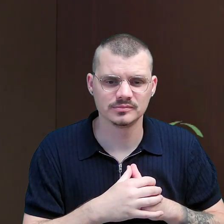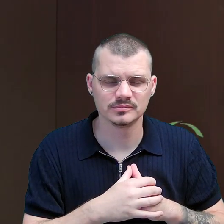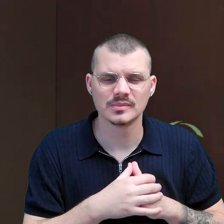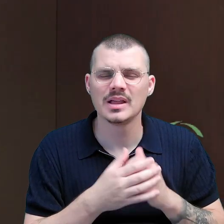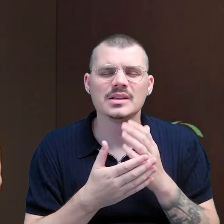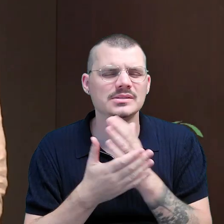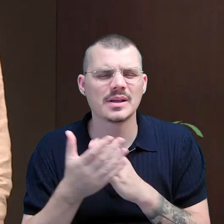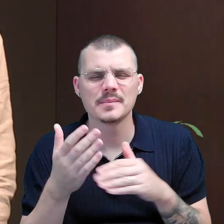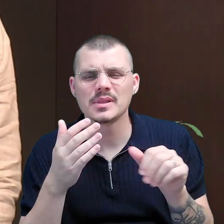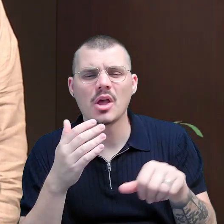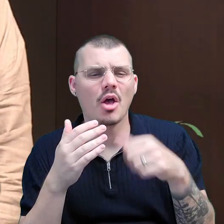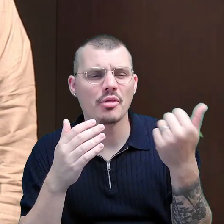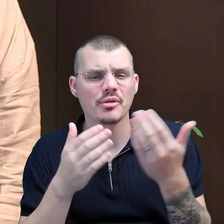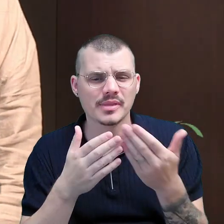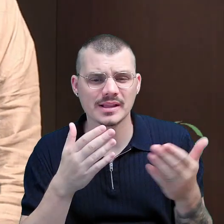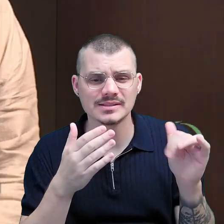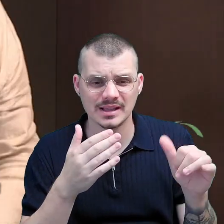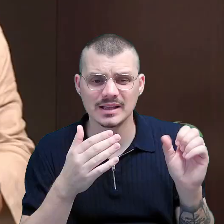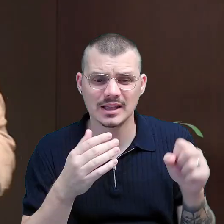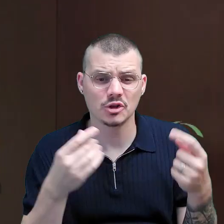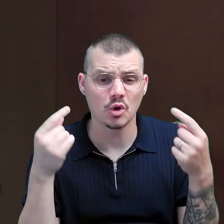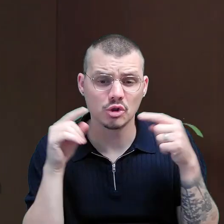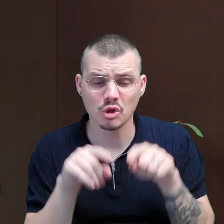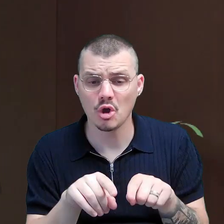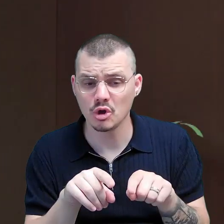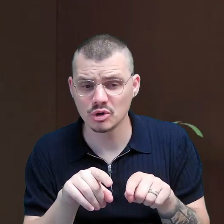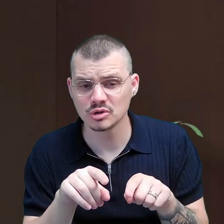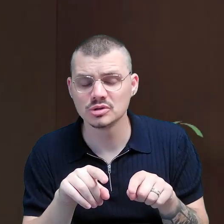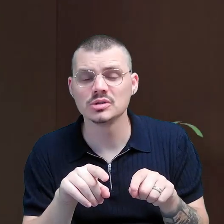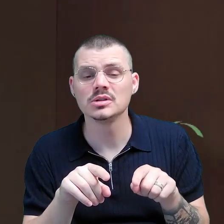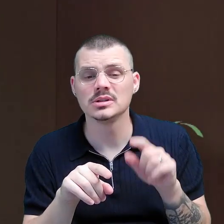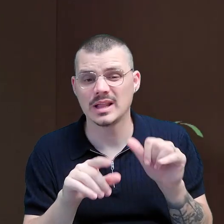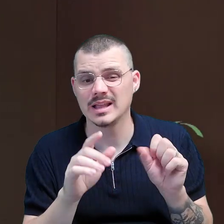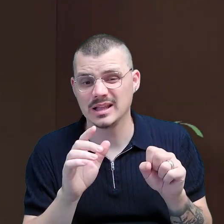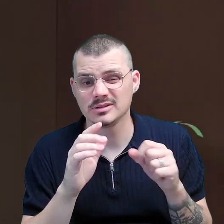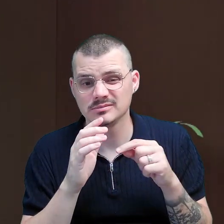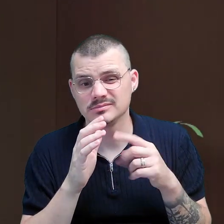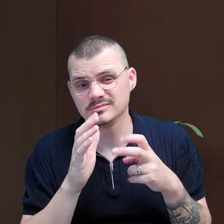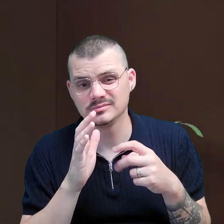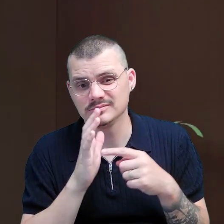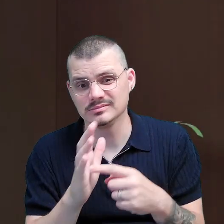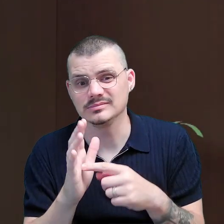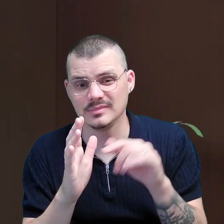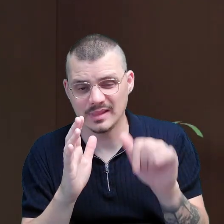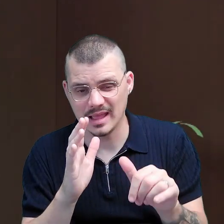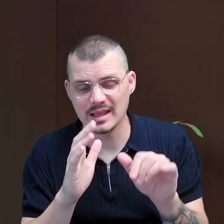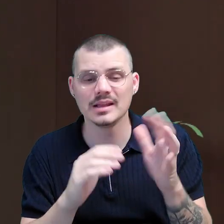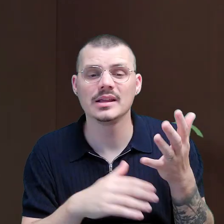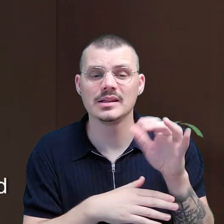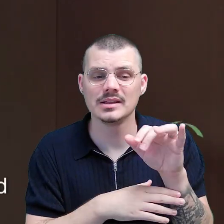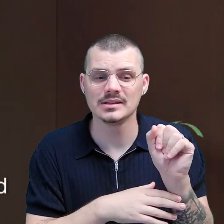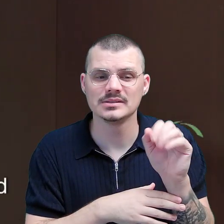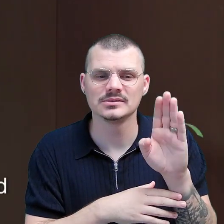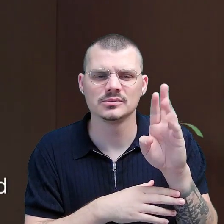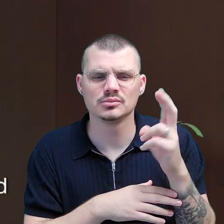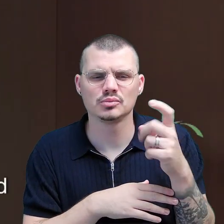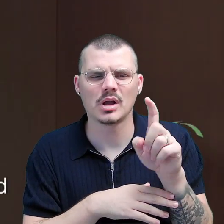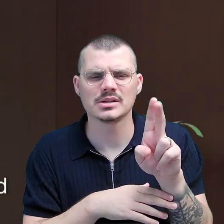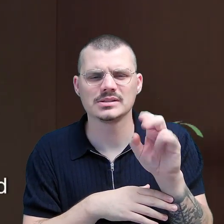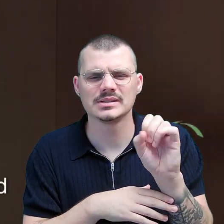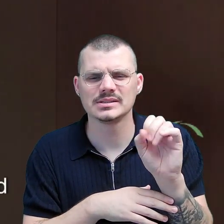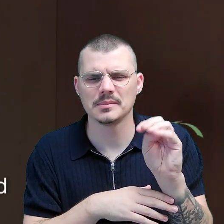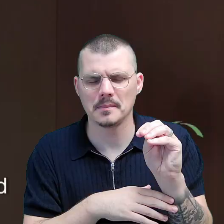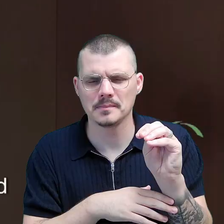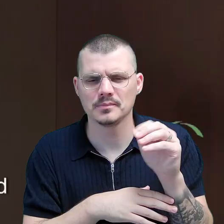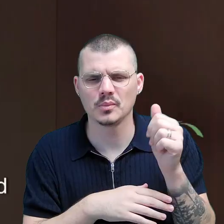Some of the other things that can go along with that, can be an indication of that, is bruxism,